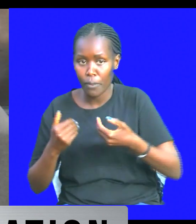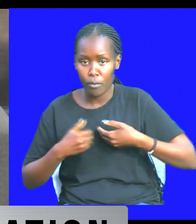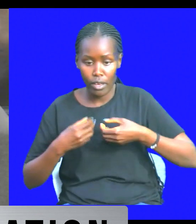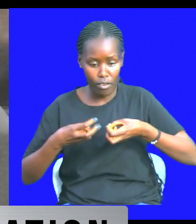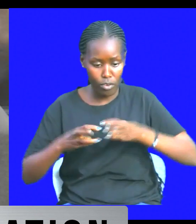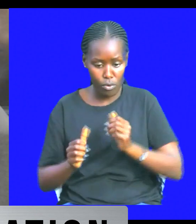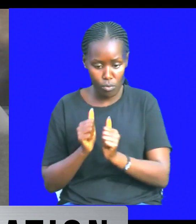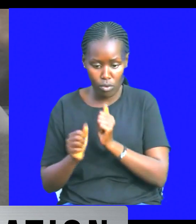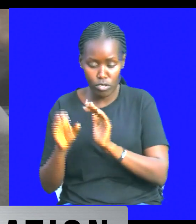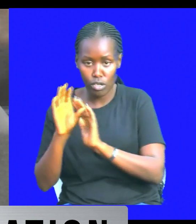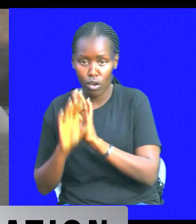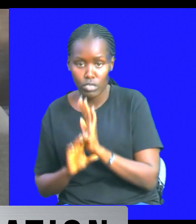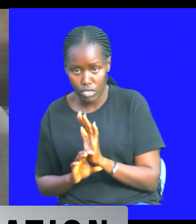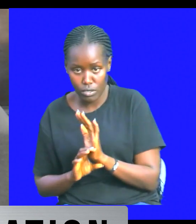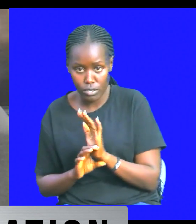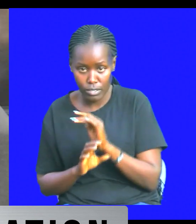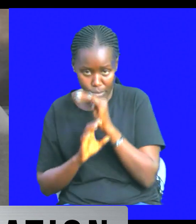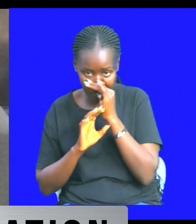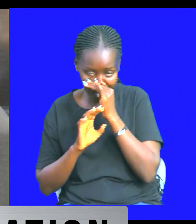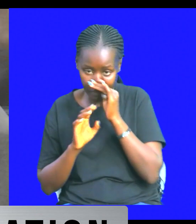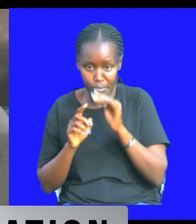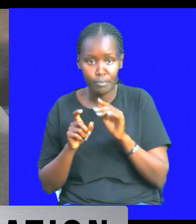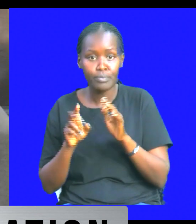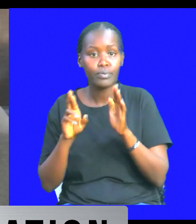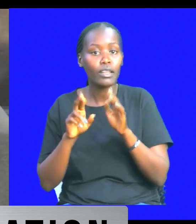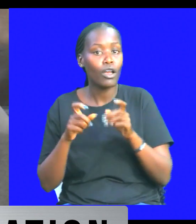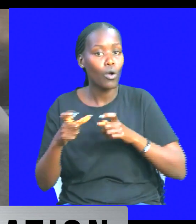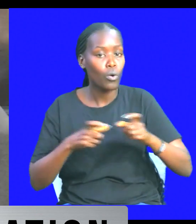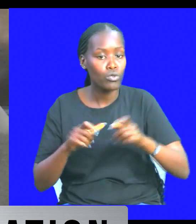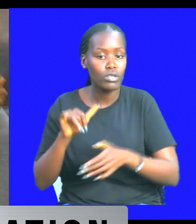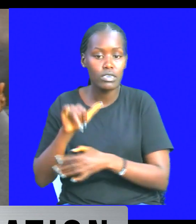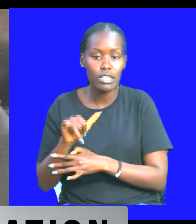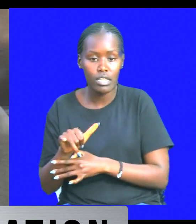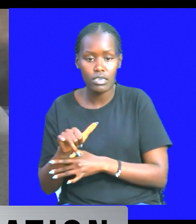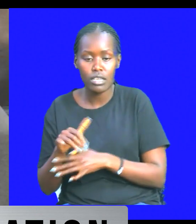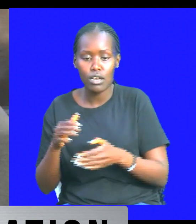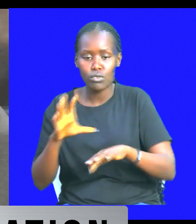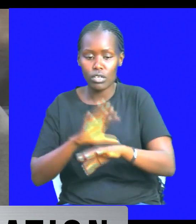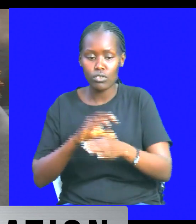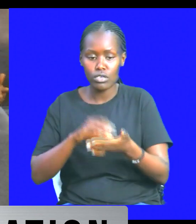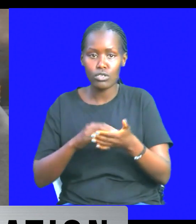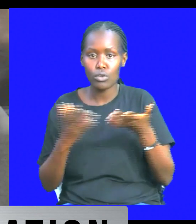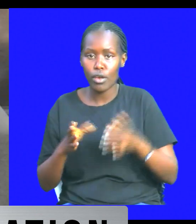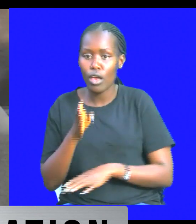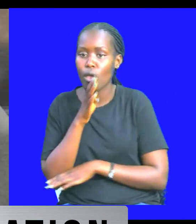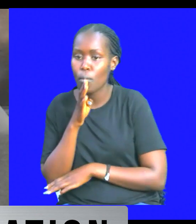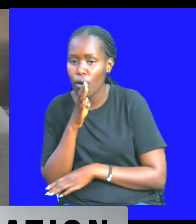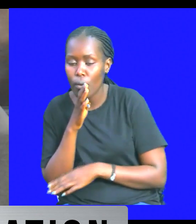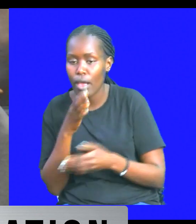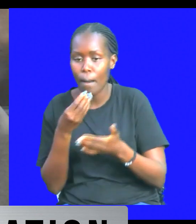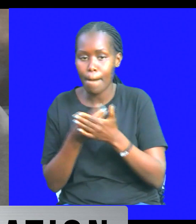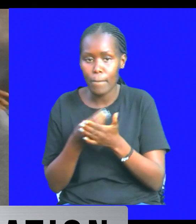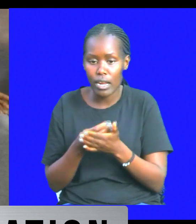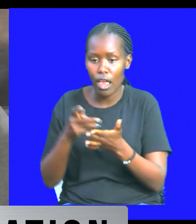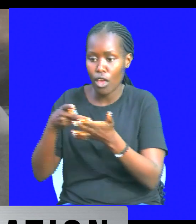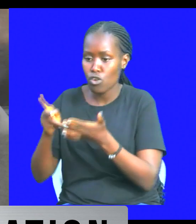constitution basically regulates that, so that you don't get into a situation where you are borrowing money to pay people's salaries, to pay